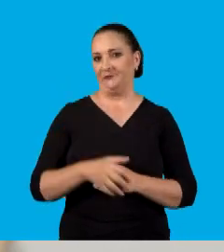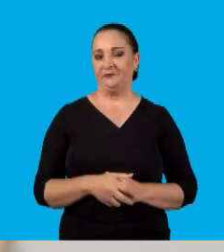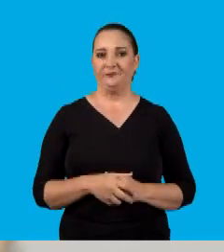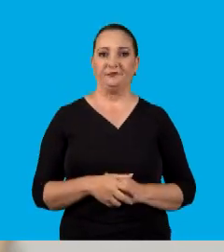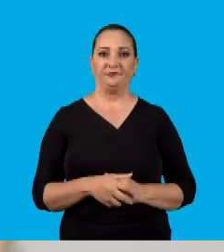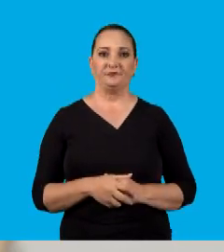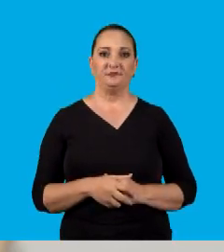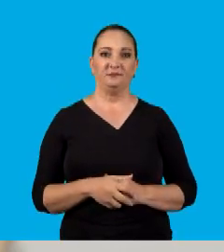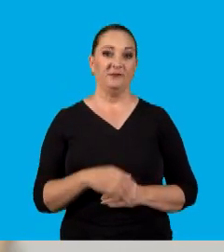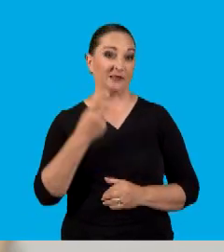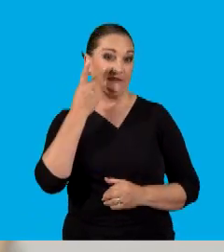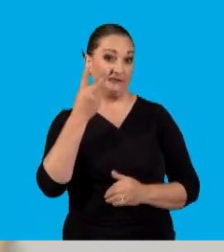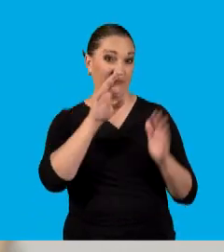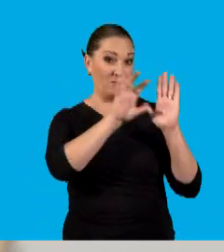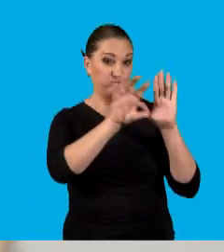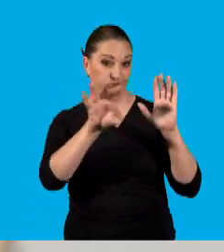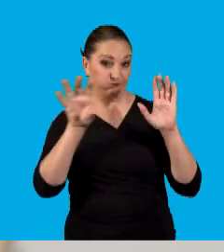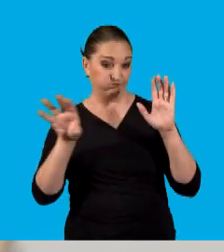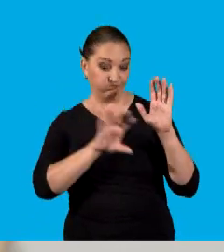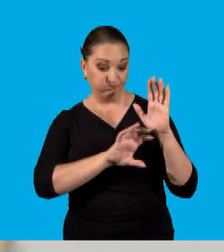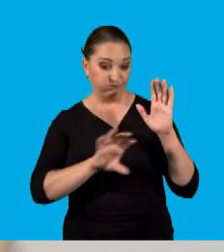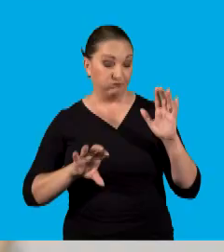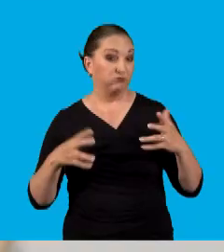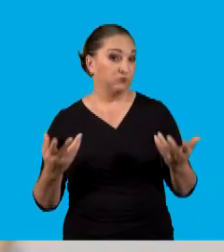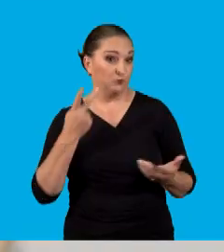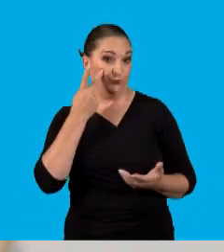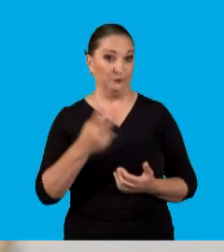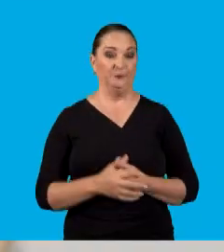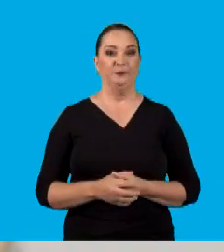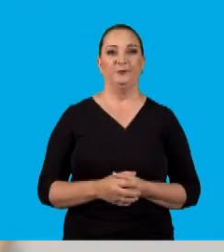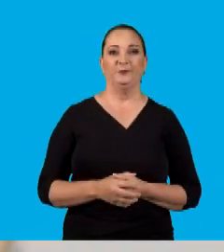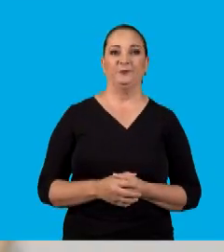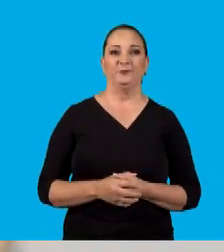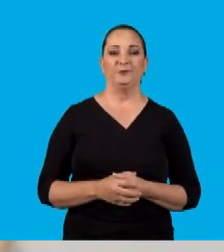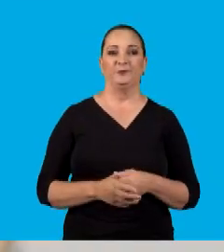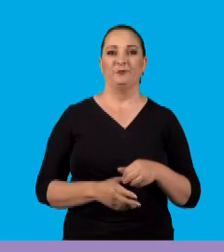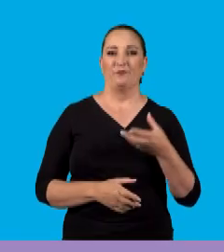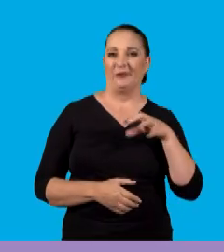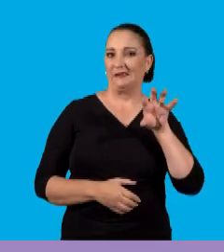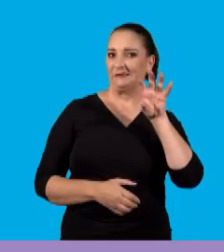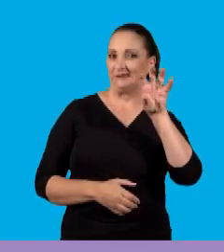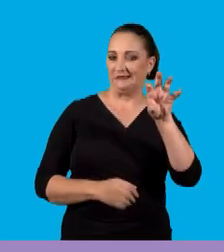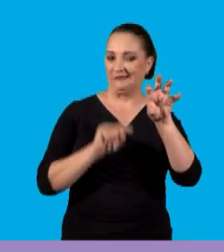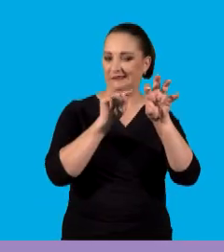are curved. So let's look if we can see whether these graphs are linear or non-linear.